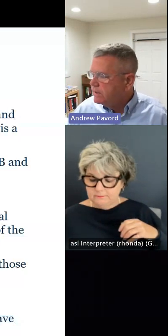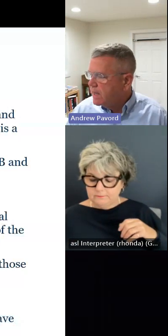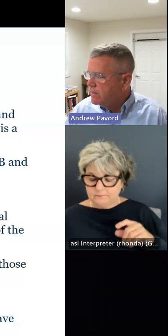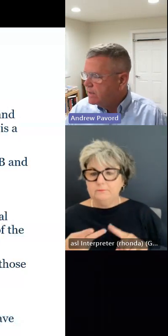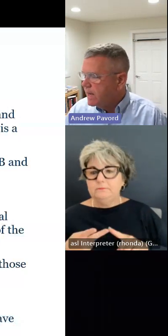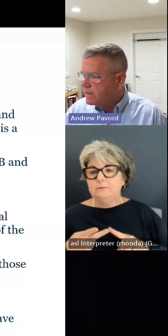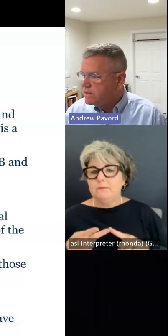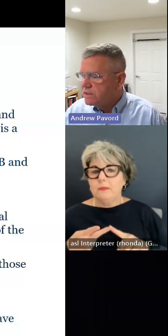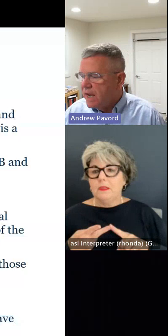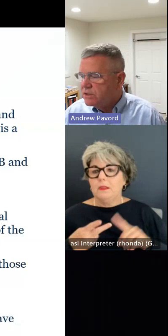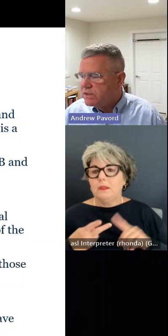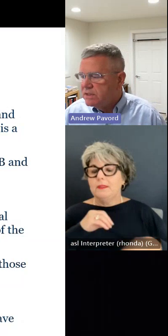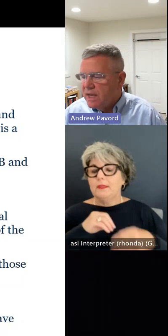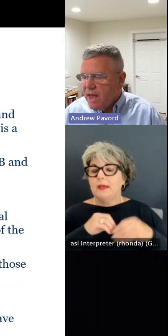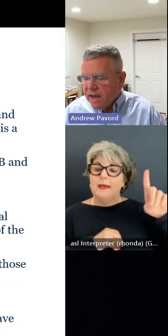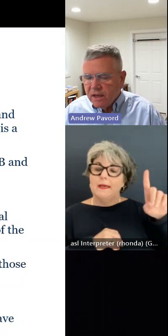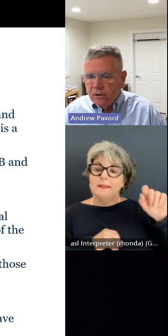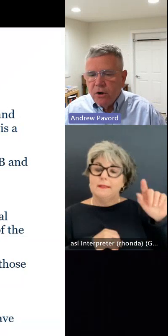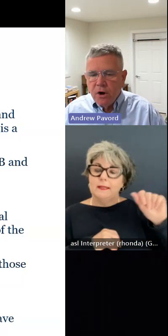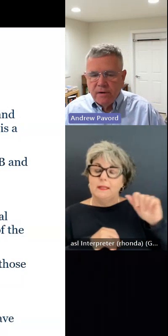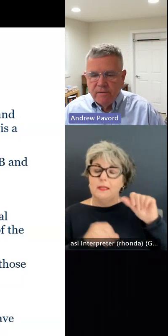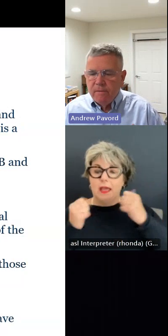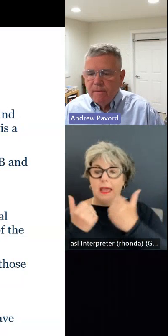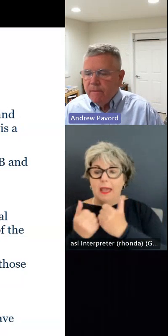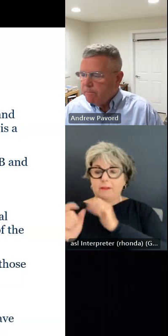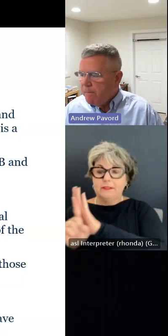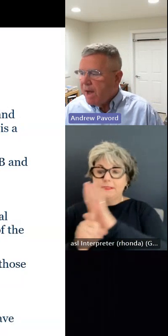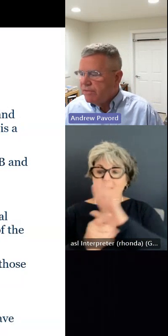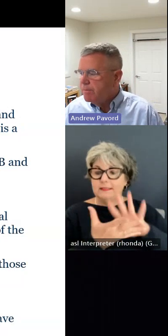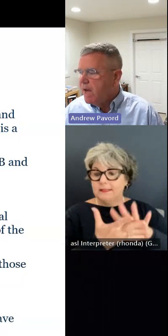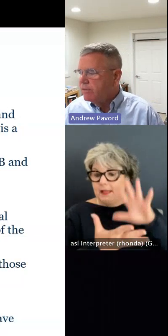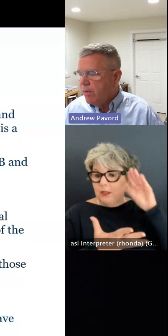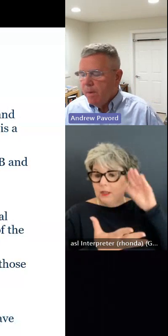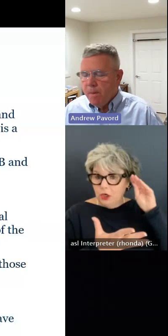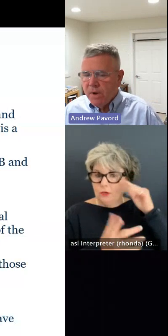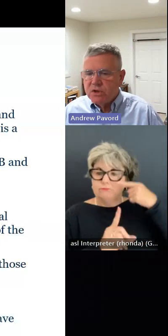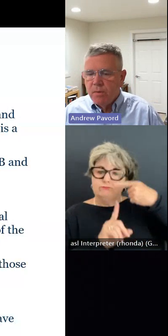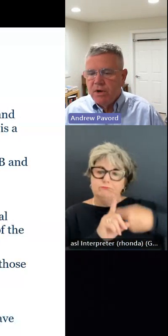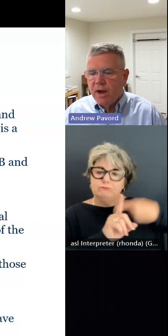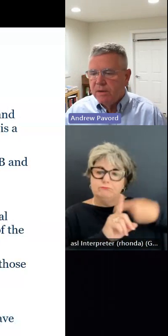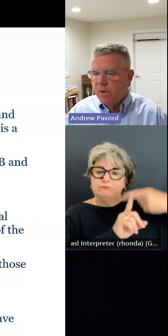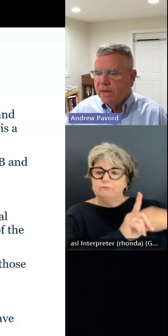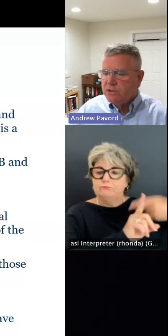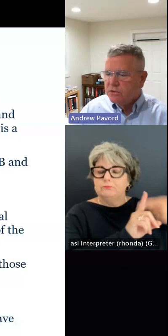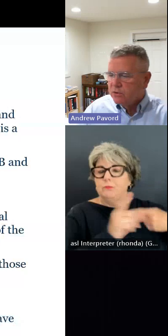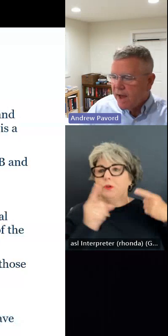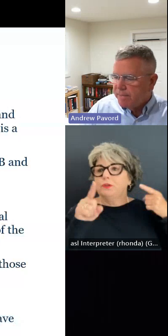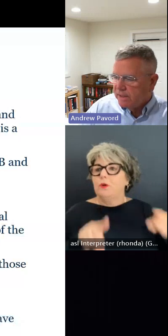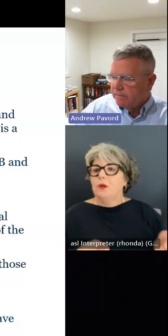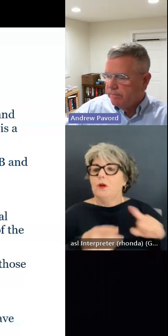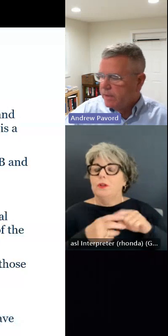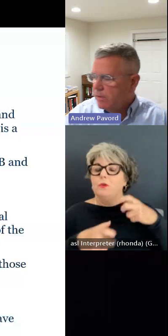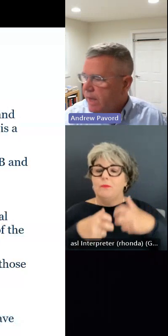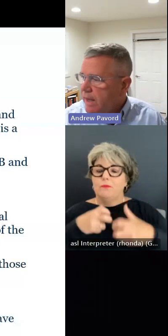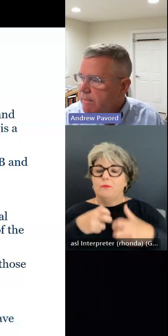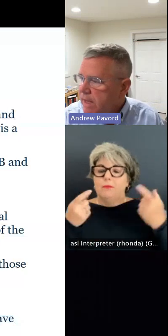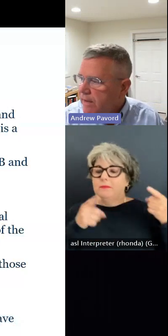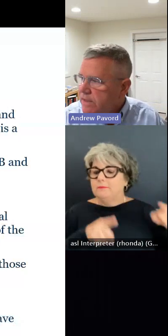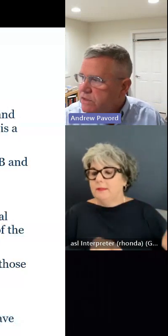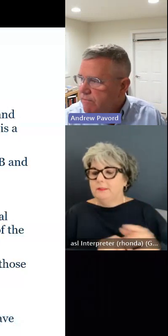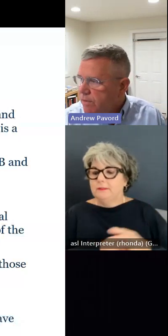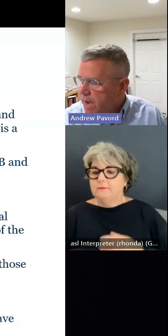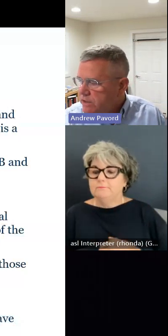when loading their data, since agencies can learn month to month what's going on and what issues are happening.